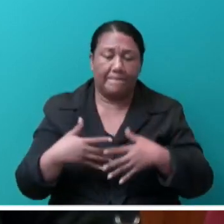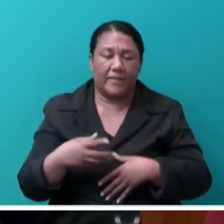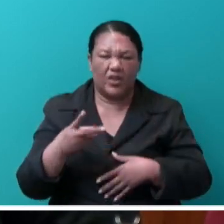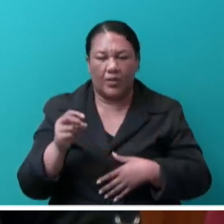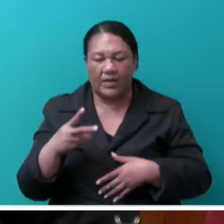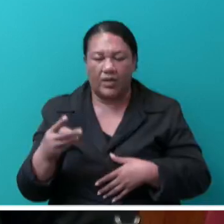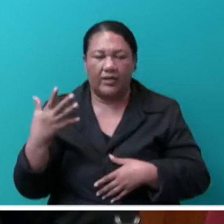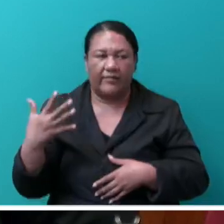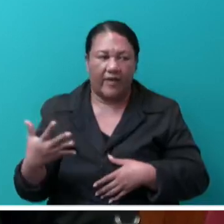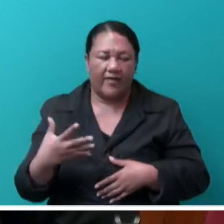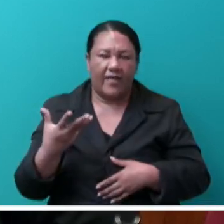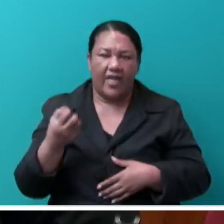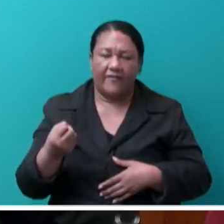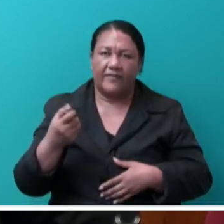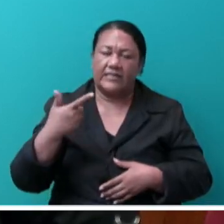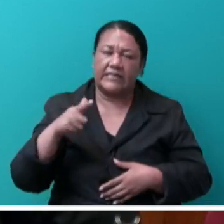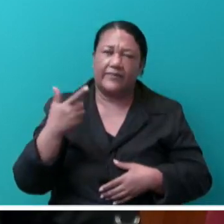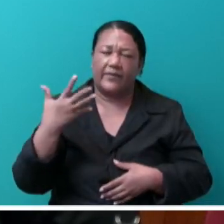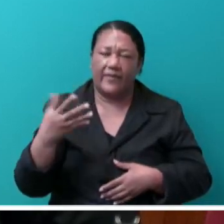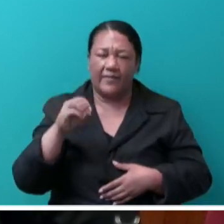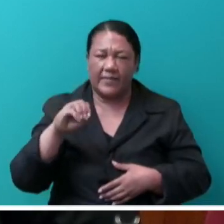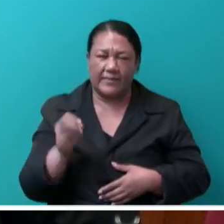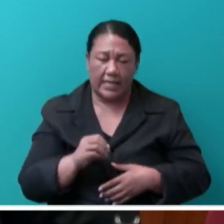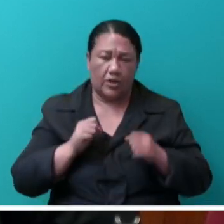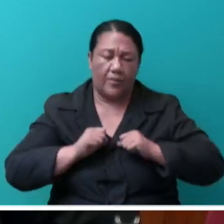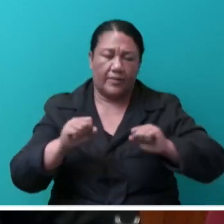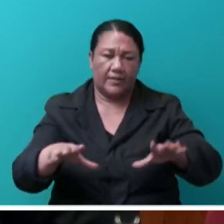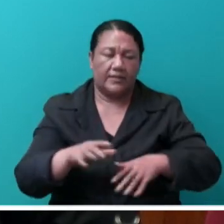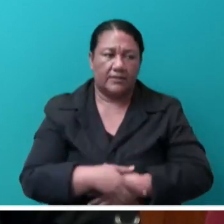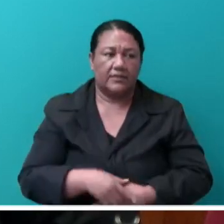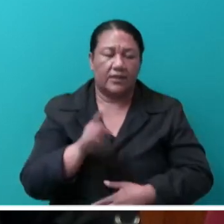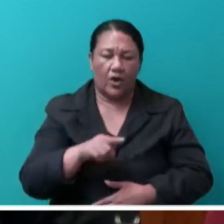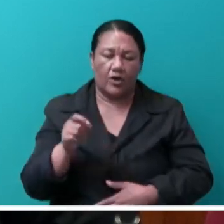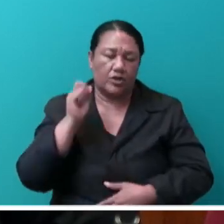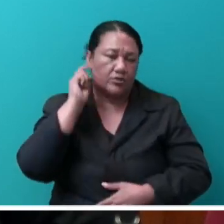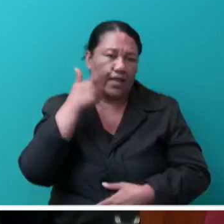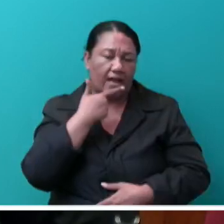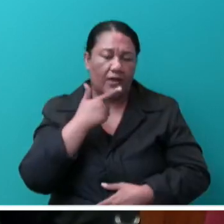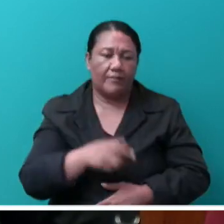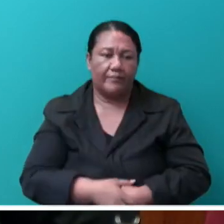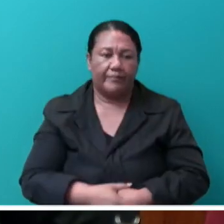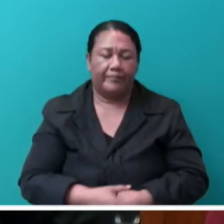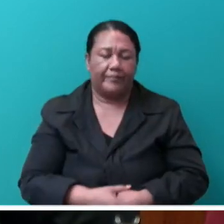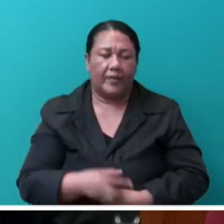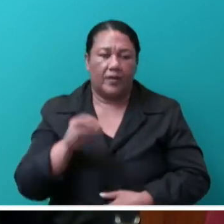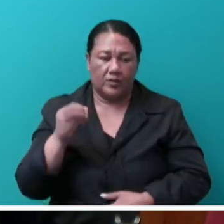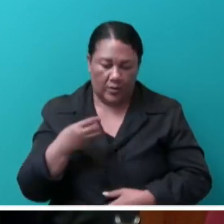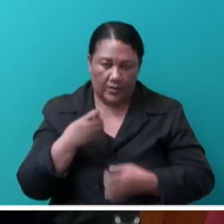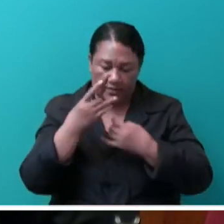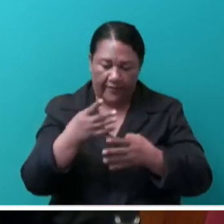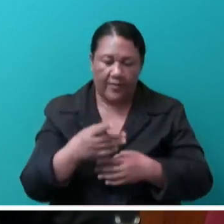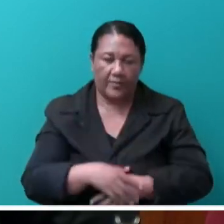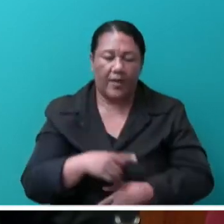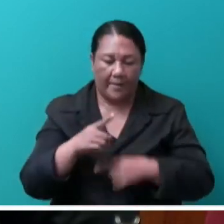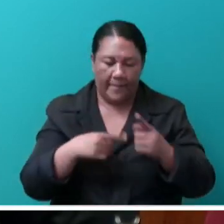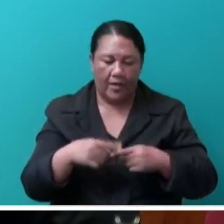about 75% complete, according to Telecom, so it is tracking well, Honourable Speaker.